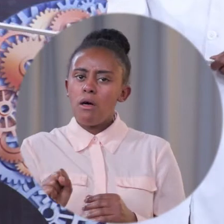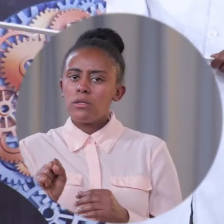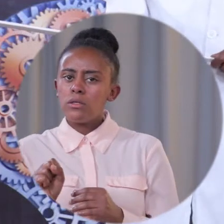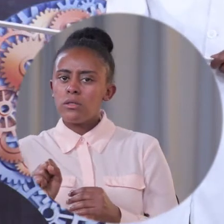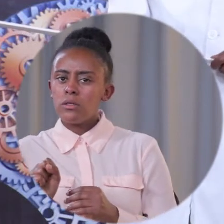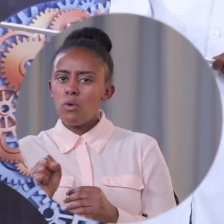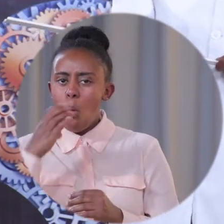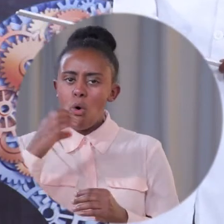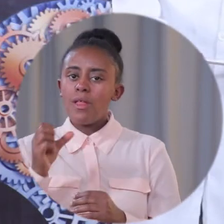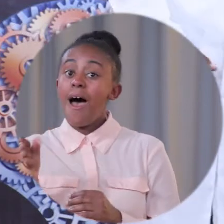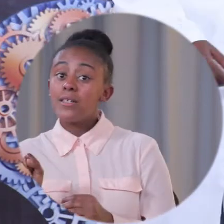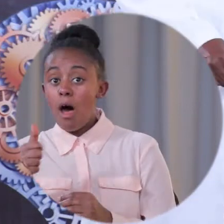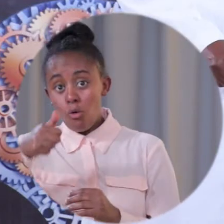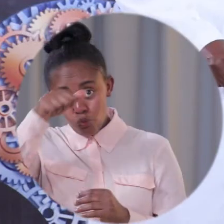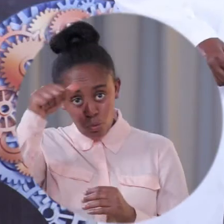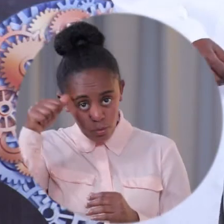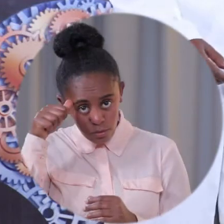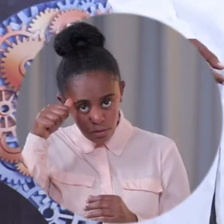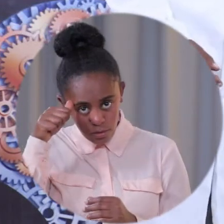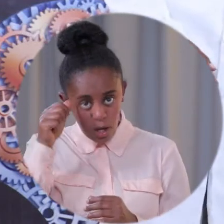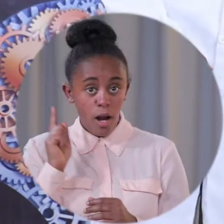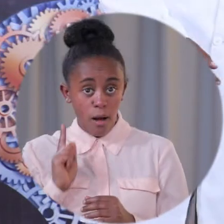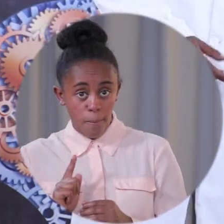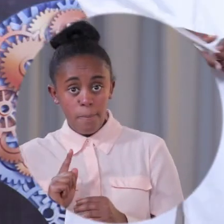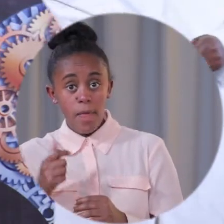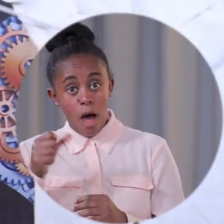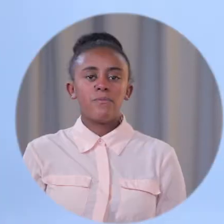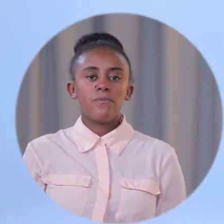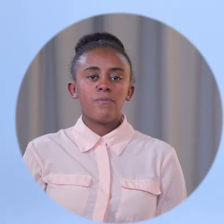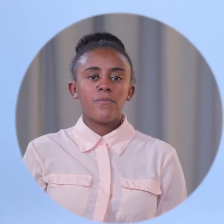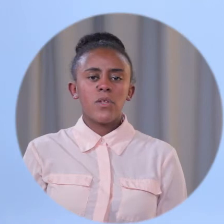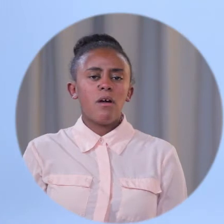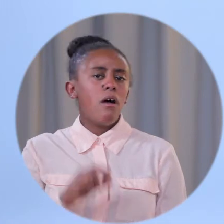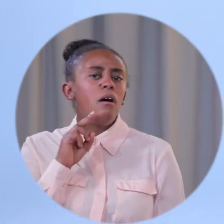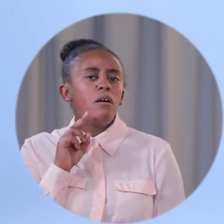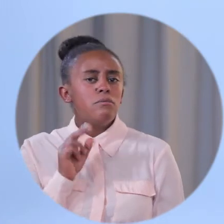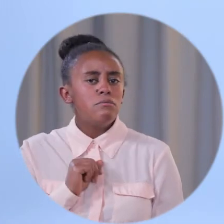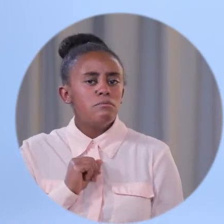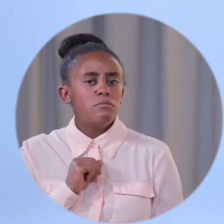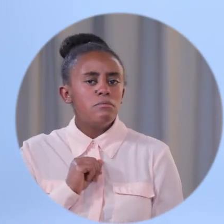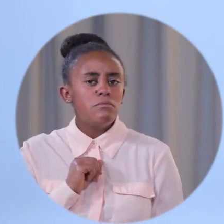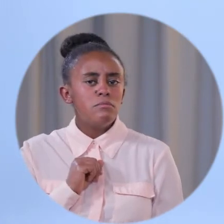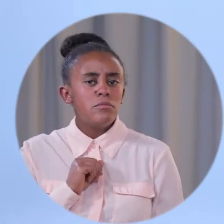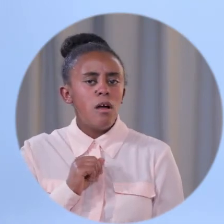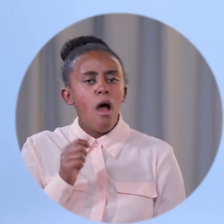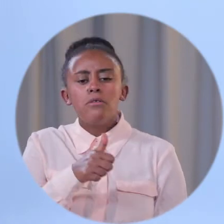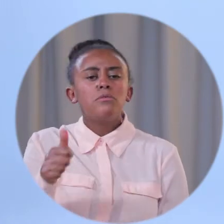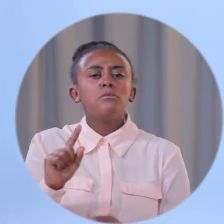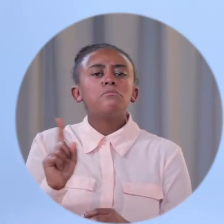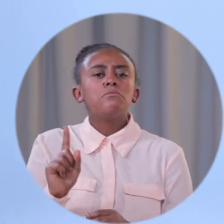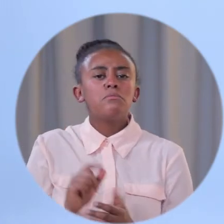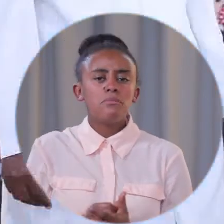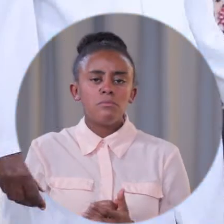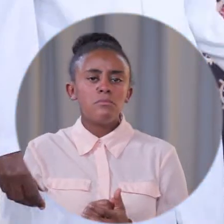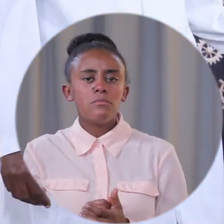Asosa. Nakkant is not as hot as Asosa. Helen, what about Addis?